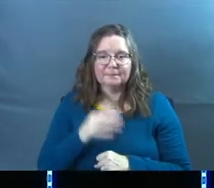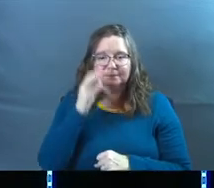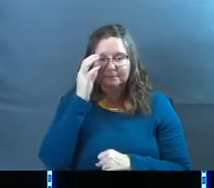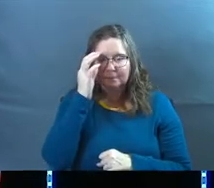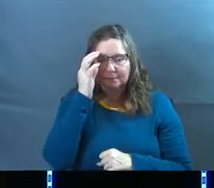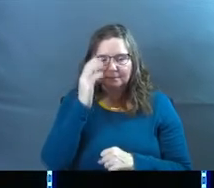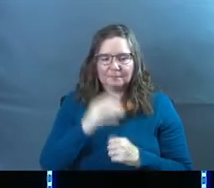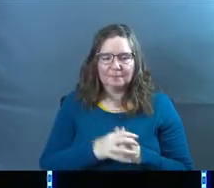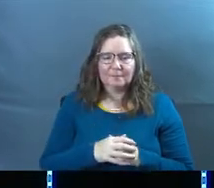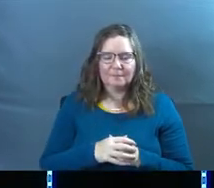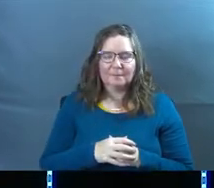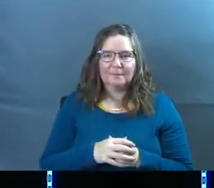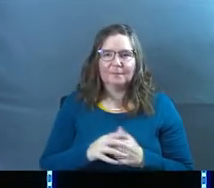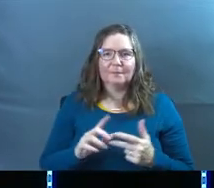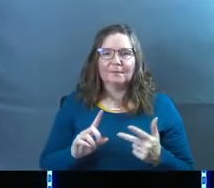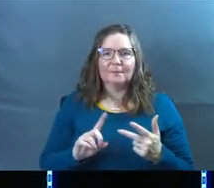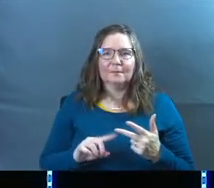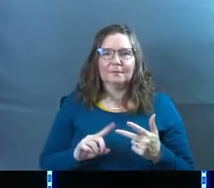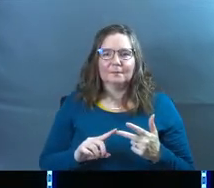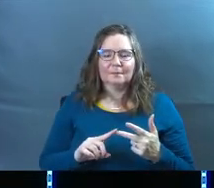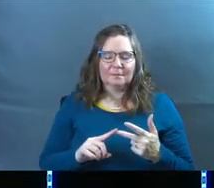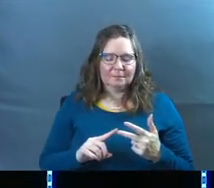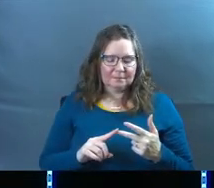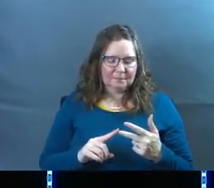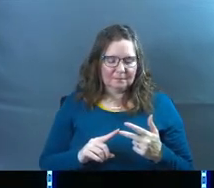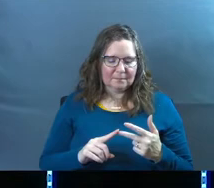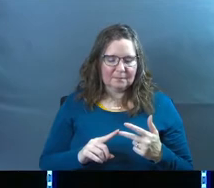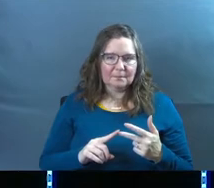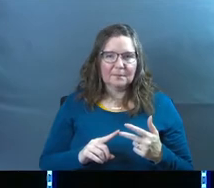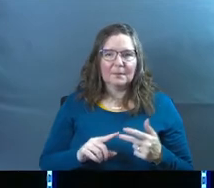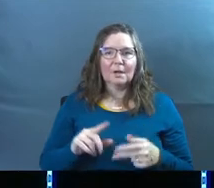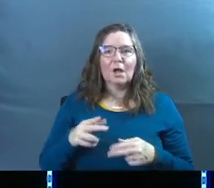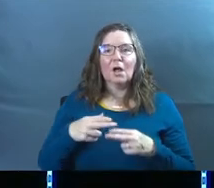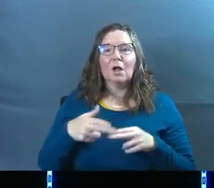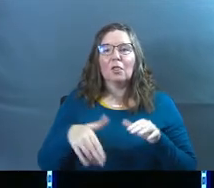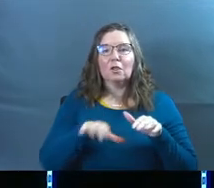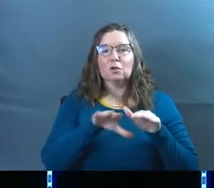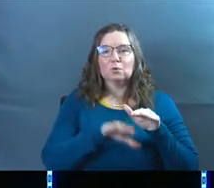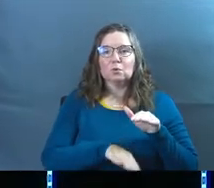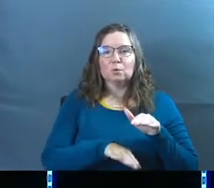The tomb is temporary. I love this one. The tomb is temporary.